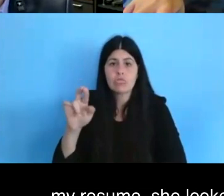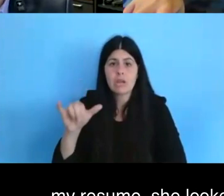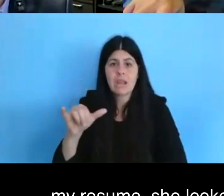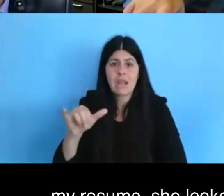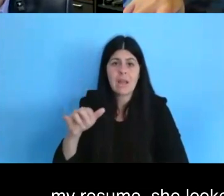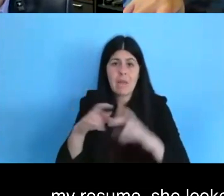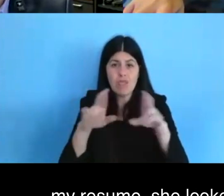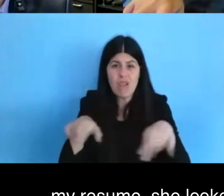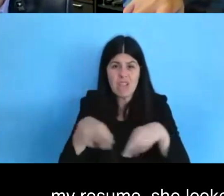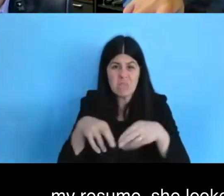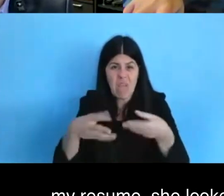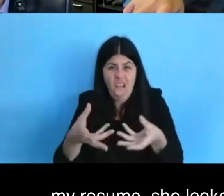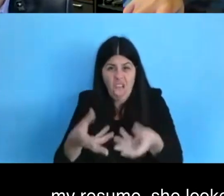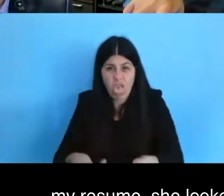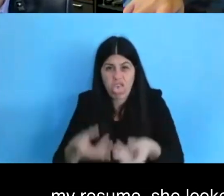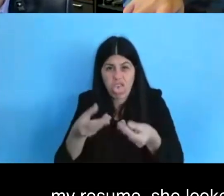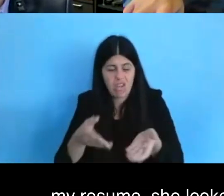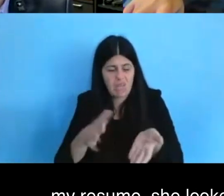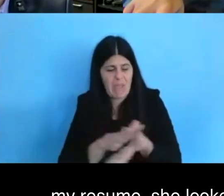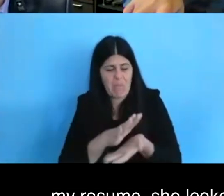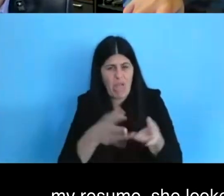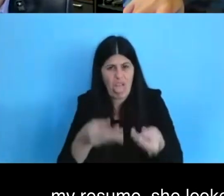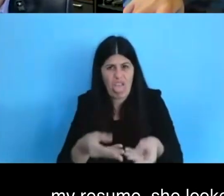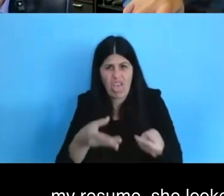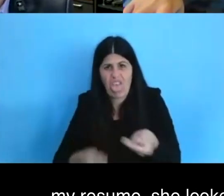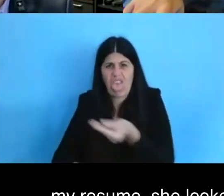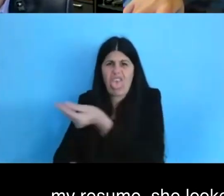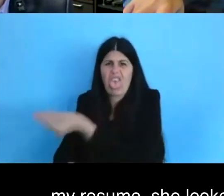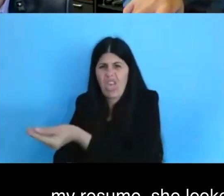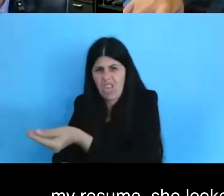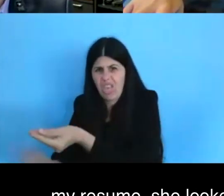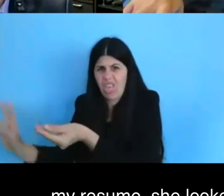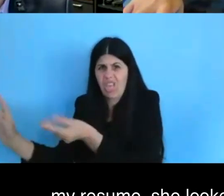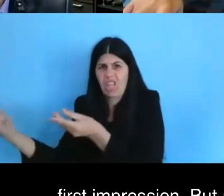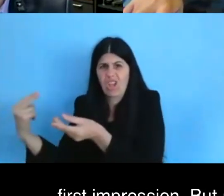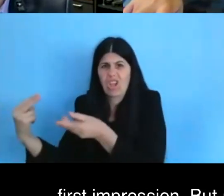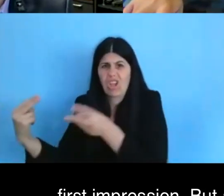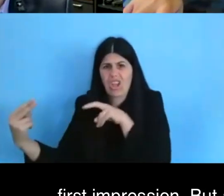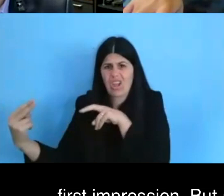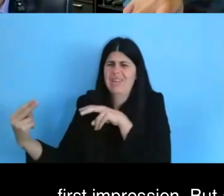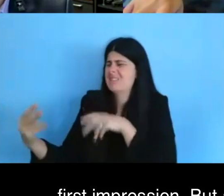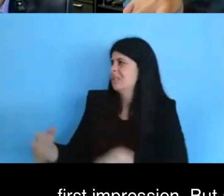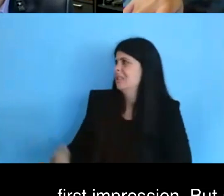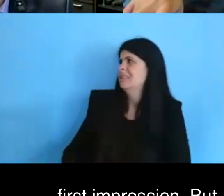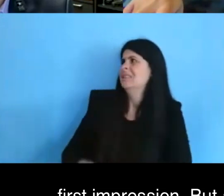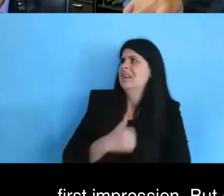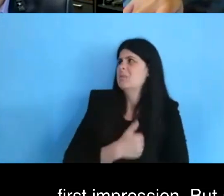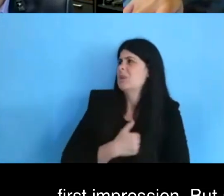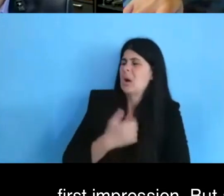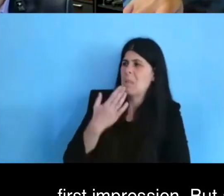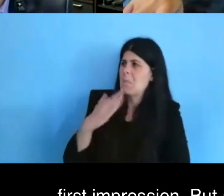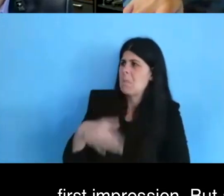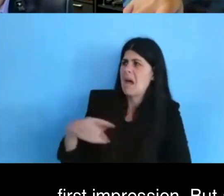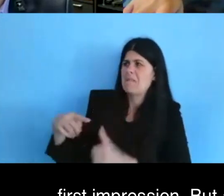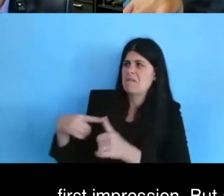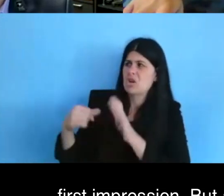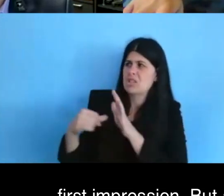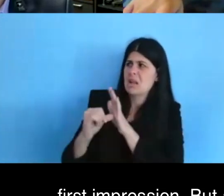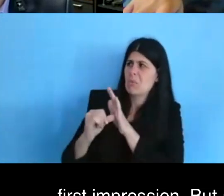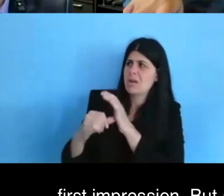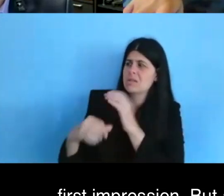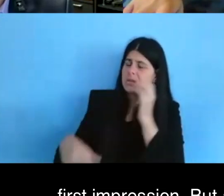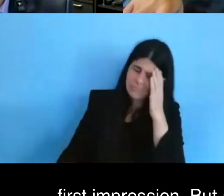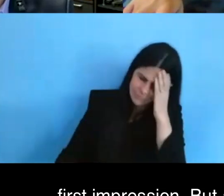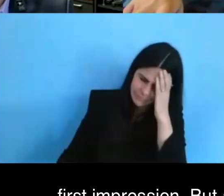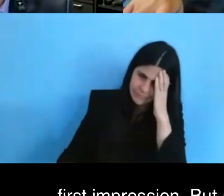resume. She looked at me. I looked at her and I said, "Oh man, I'm really making a really bad first impression. But anyway, that lady saw that